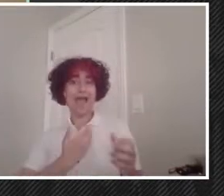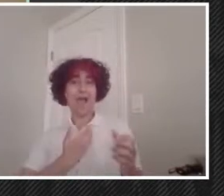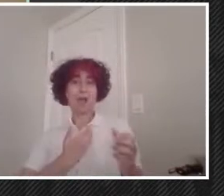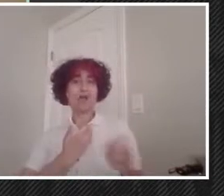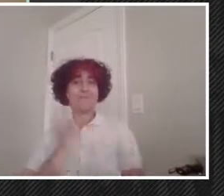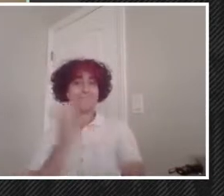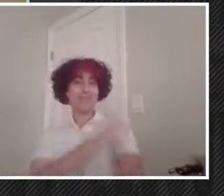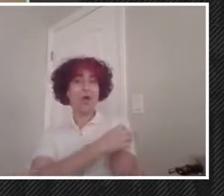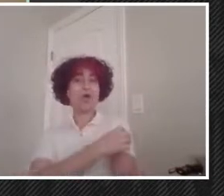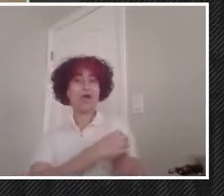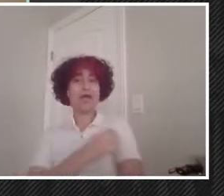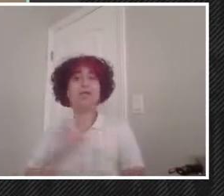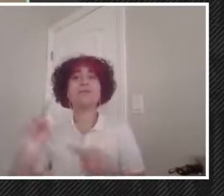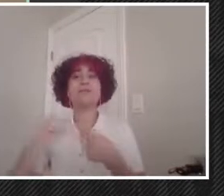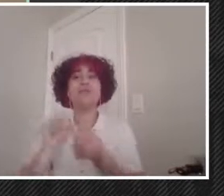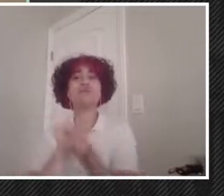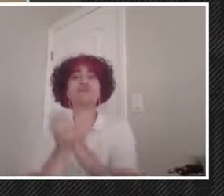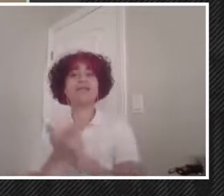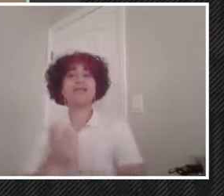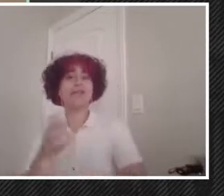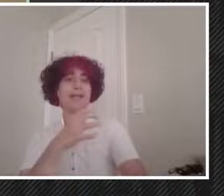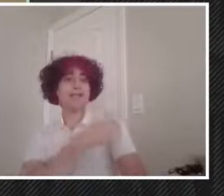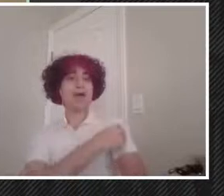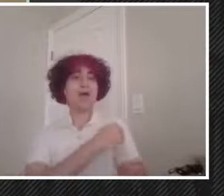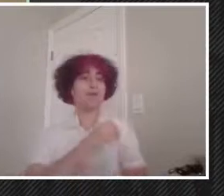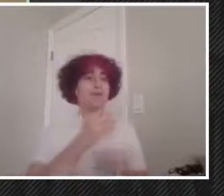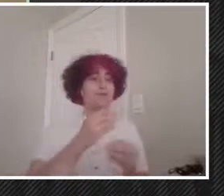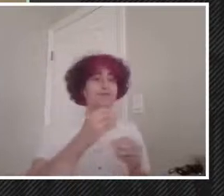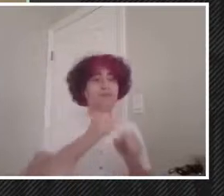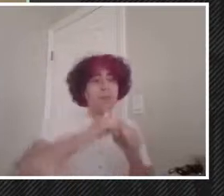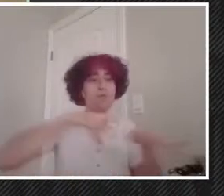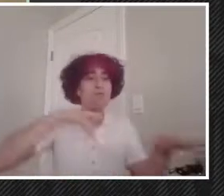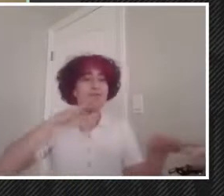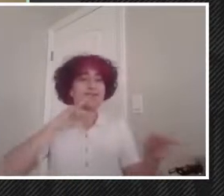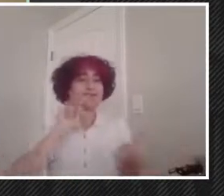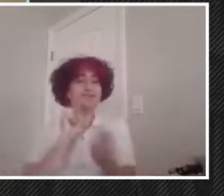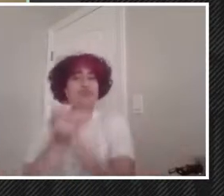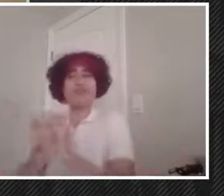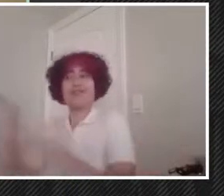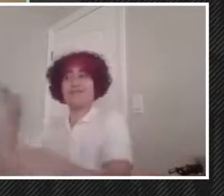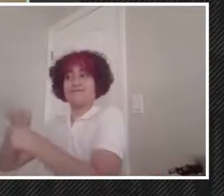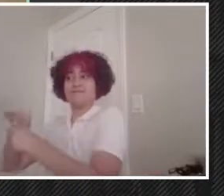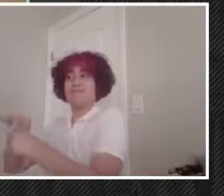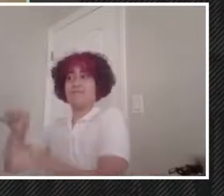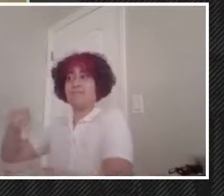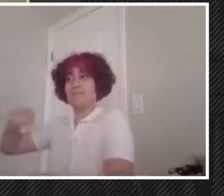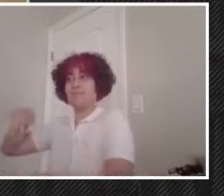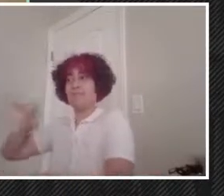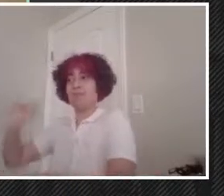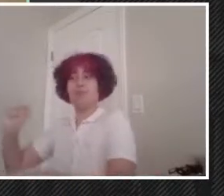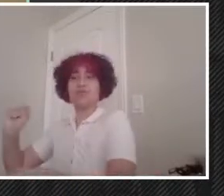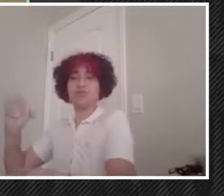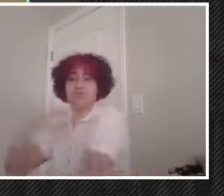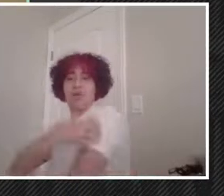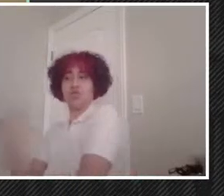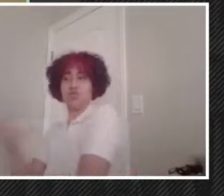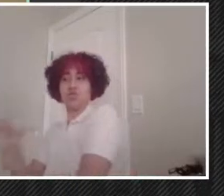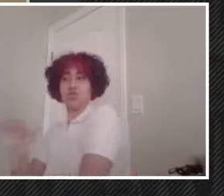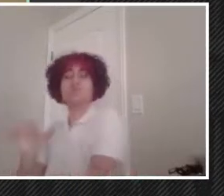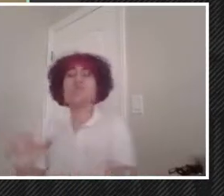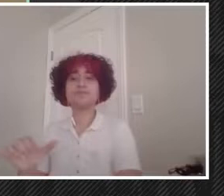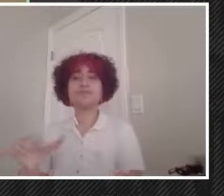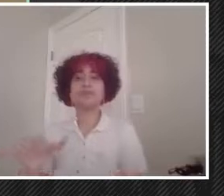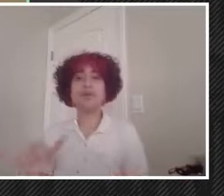the power of movements to power at the polls. So many points, like I mentioned during the Trump presidency, the March for Our